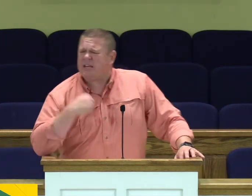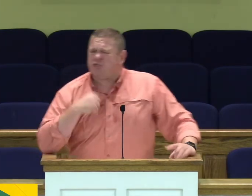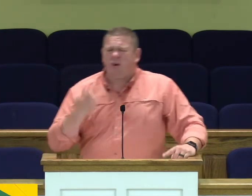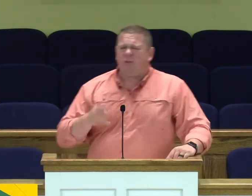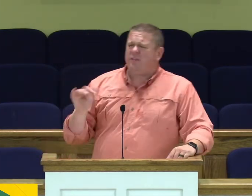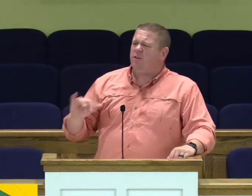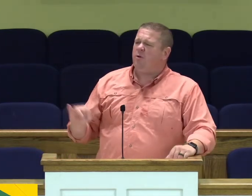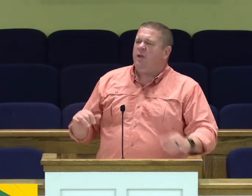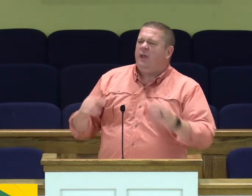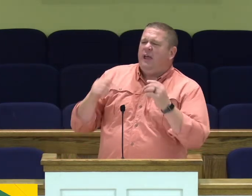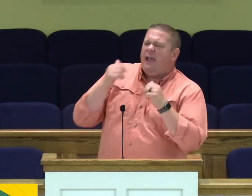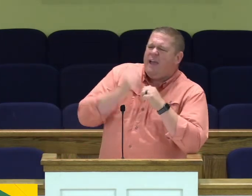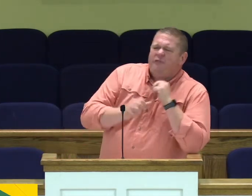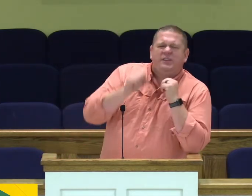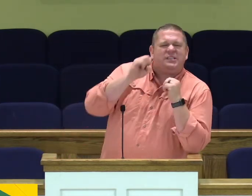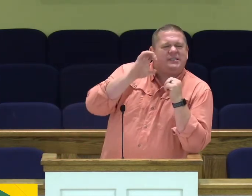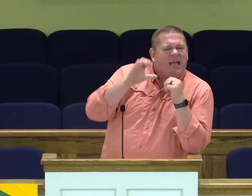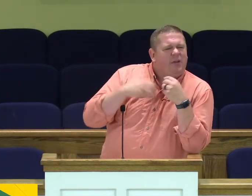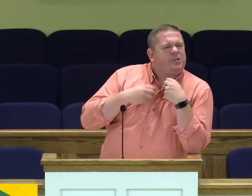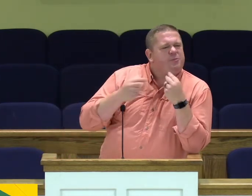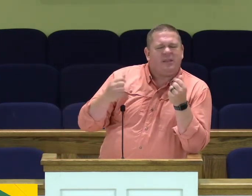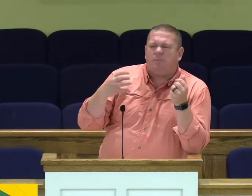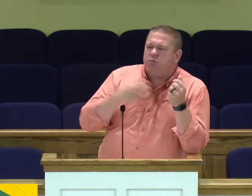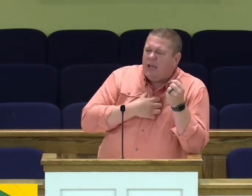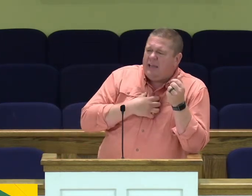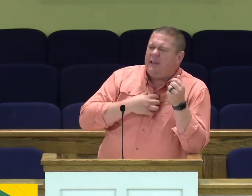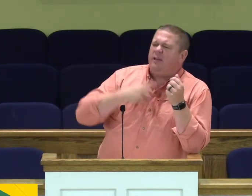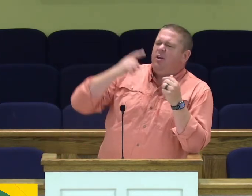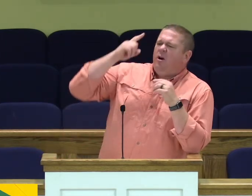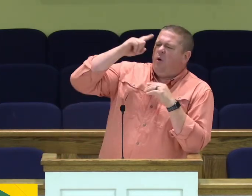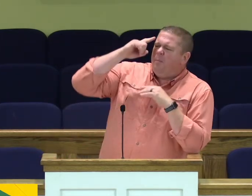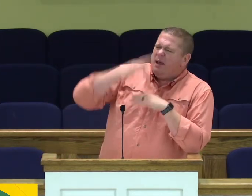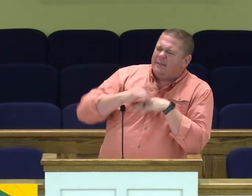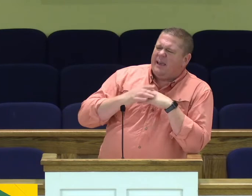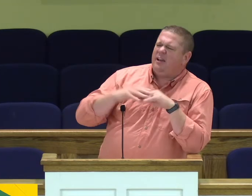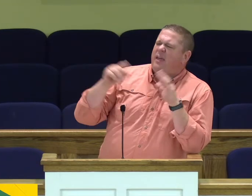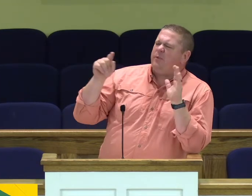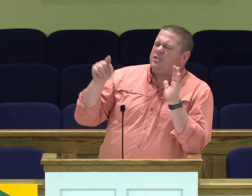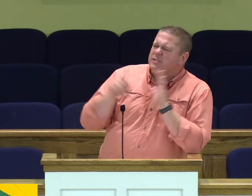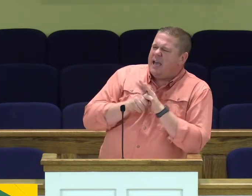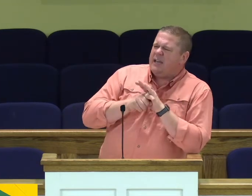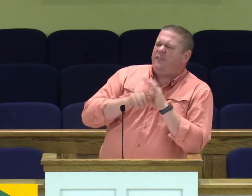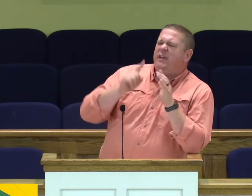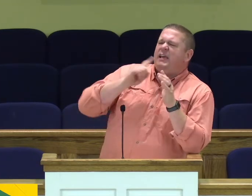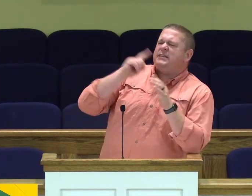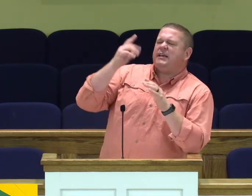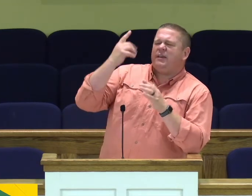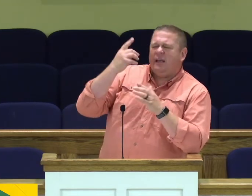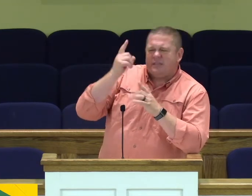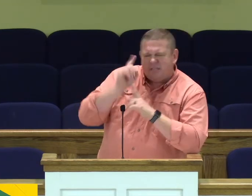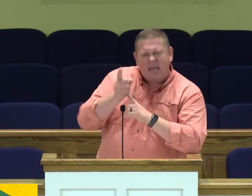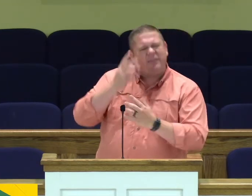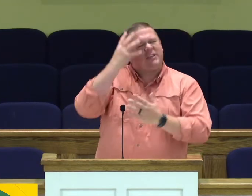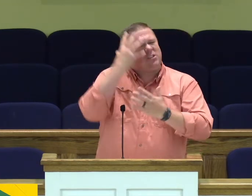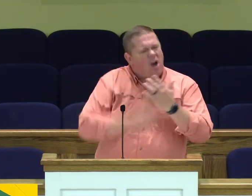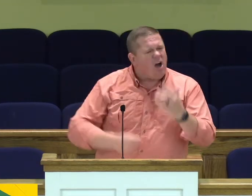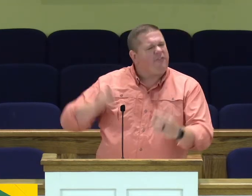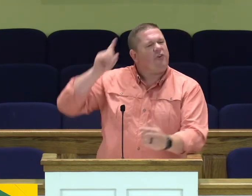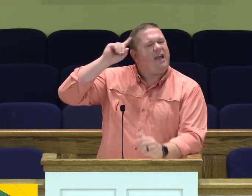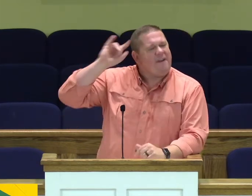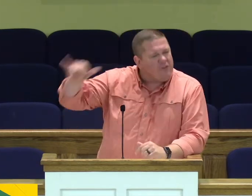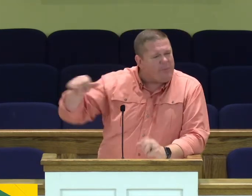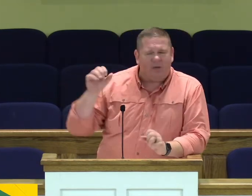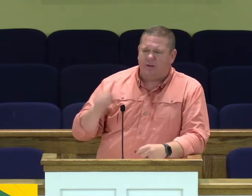something? Because I struggle with it too. Every second we spend complaining or meditating on that which is negative is a second that's